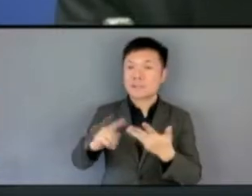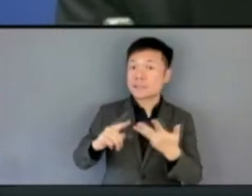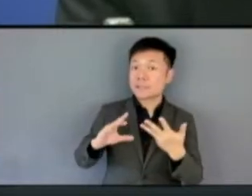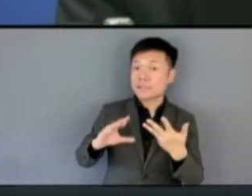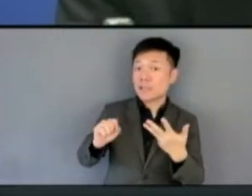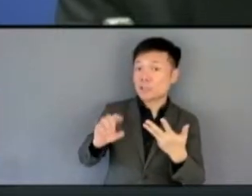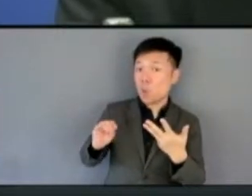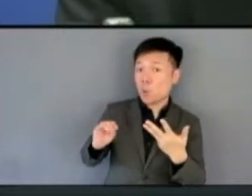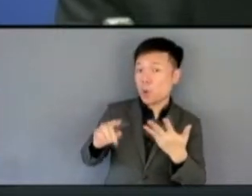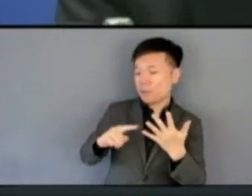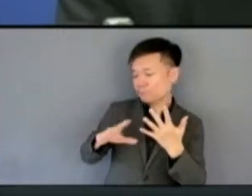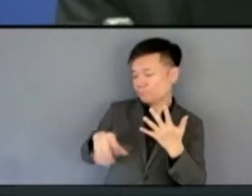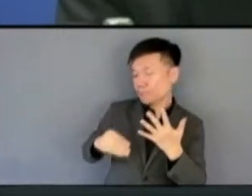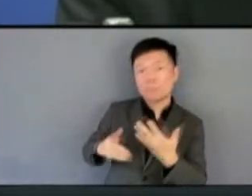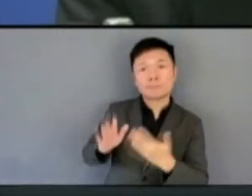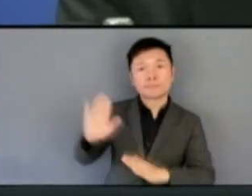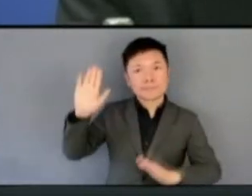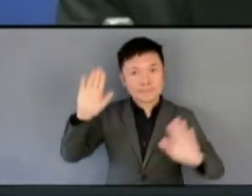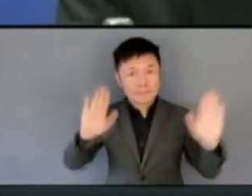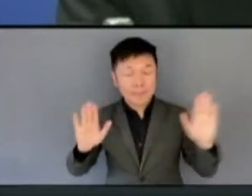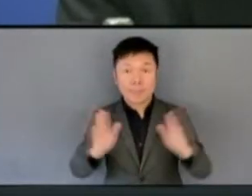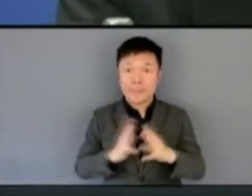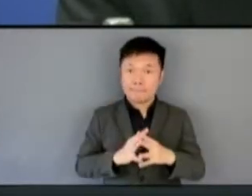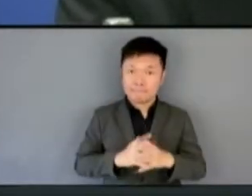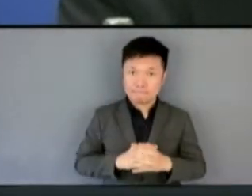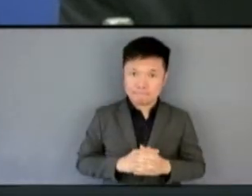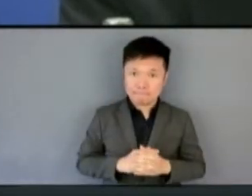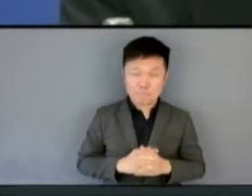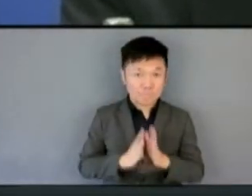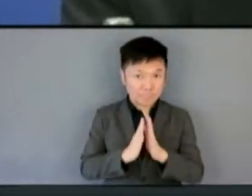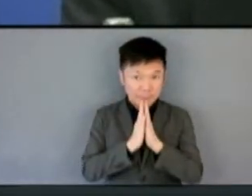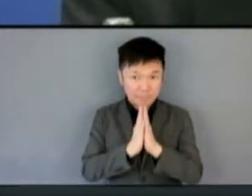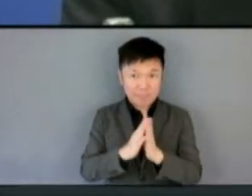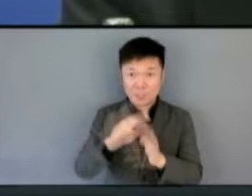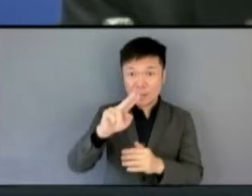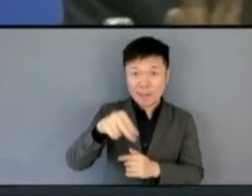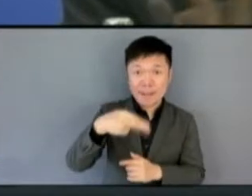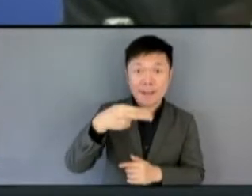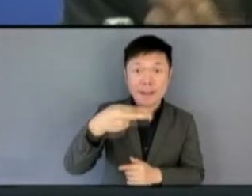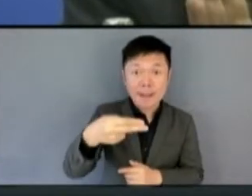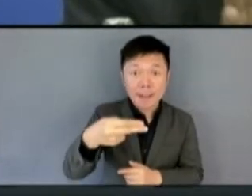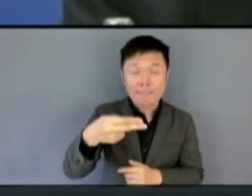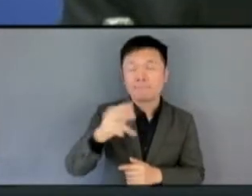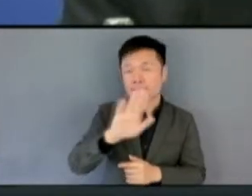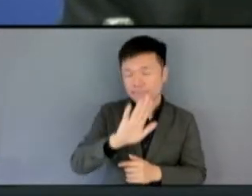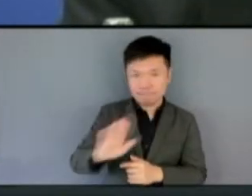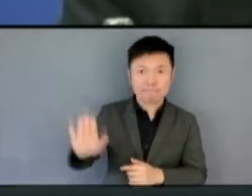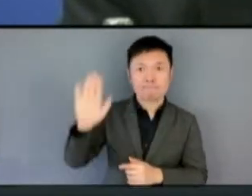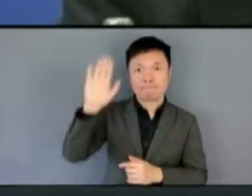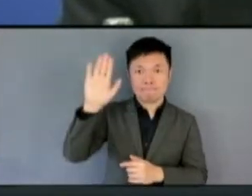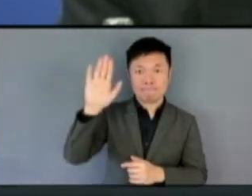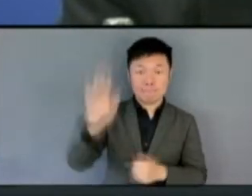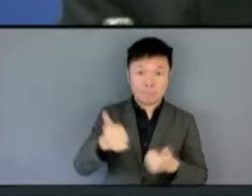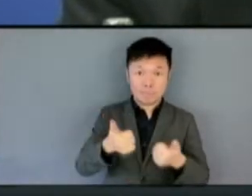stakeholders. I wish to request the delegates provide their names and affiliation before delivering their statement.